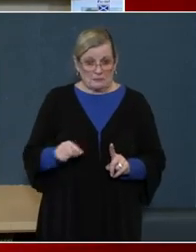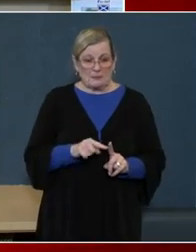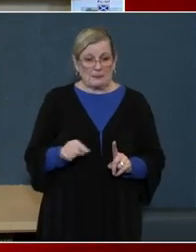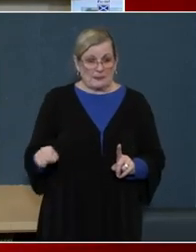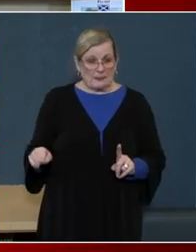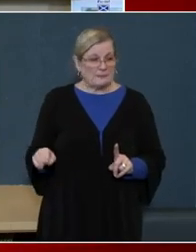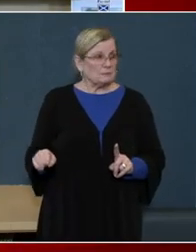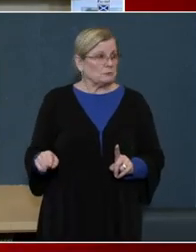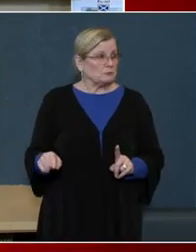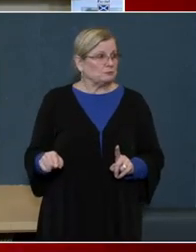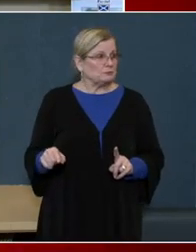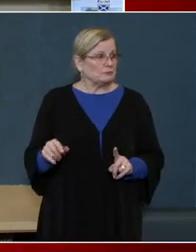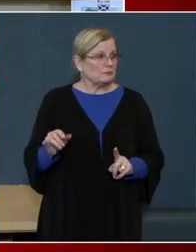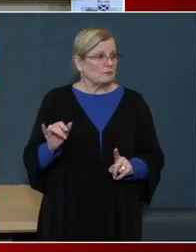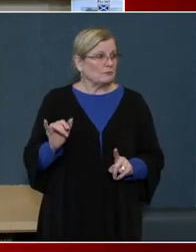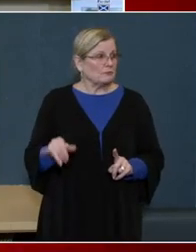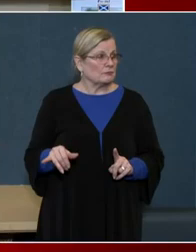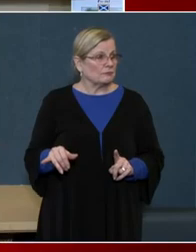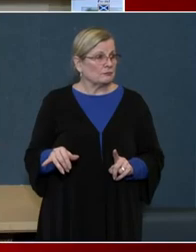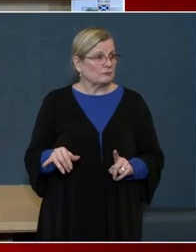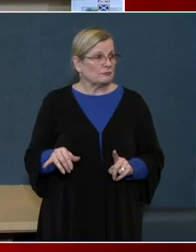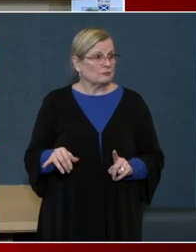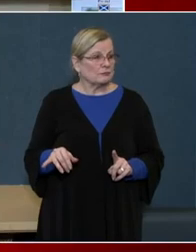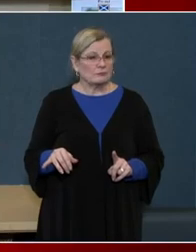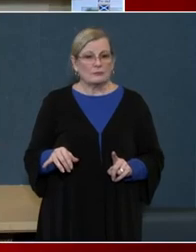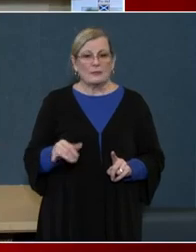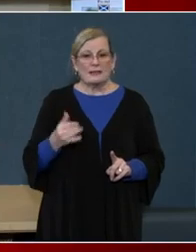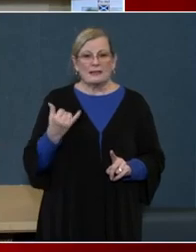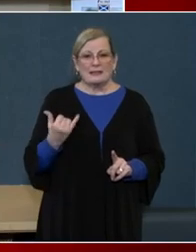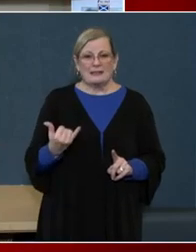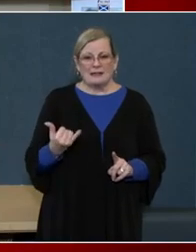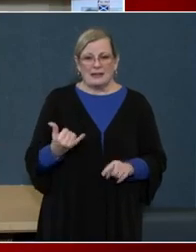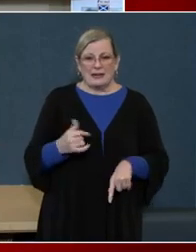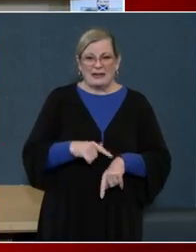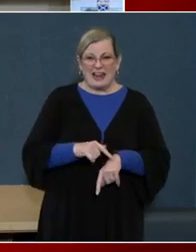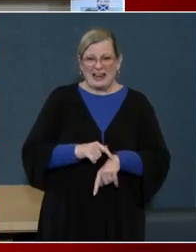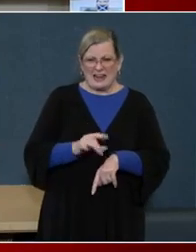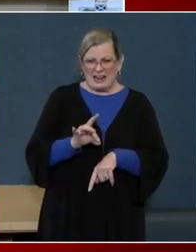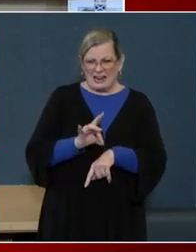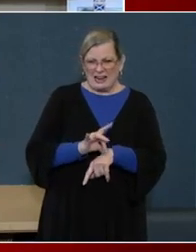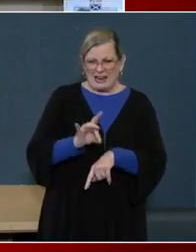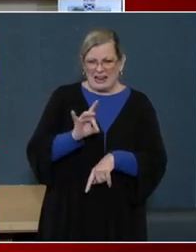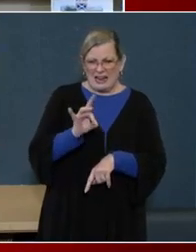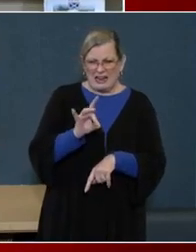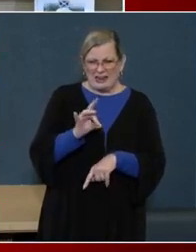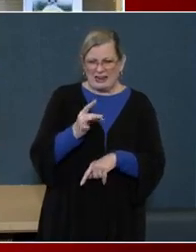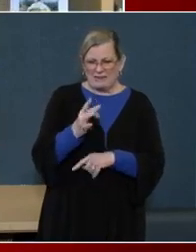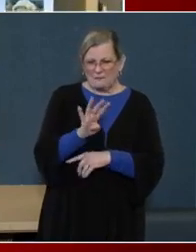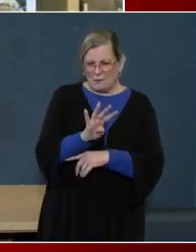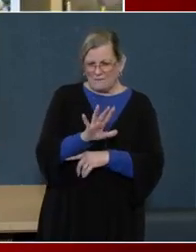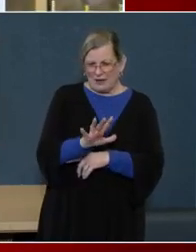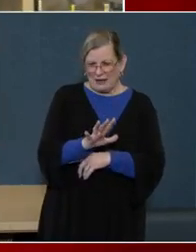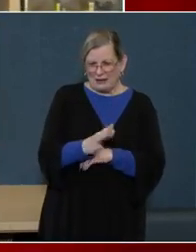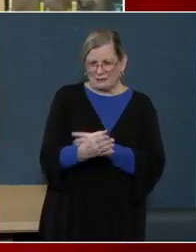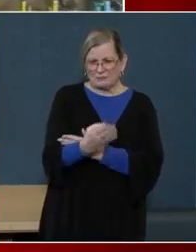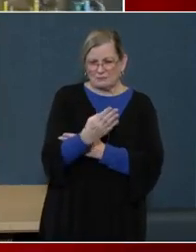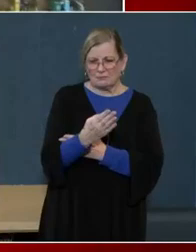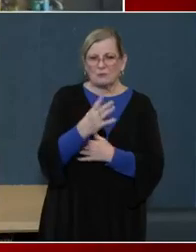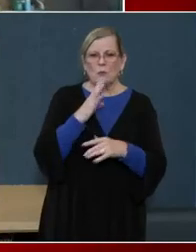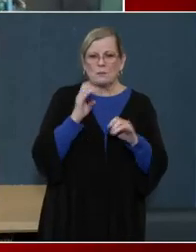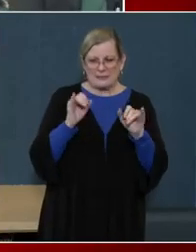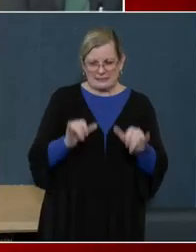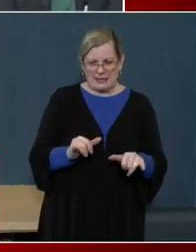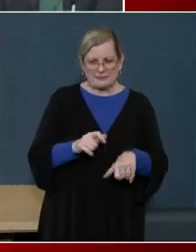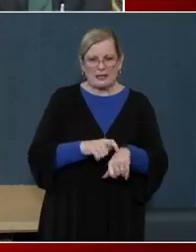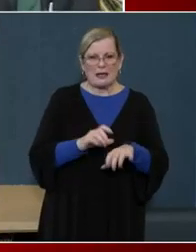School day is 8:45, or at least it was 8:45 to 3:15. Is that the same thing in this system? Yes, we are expecting